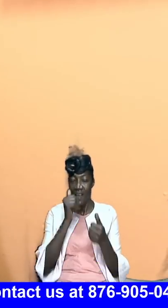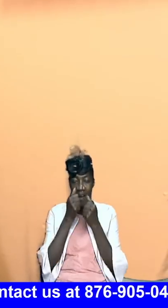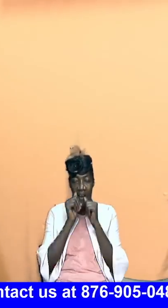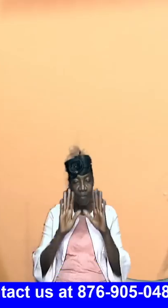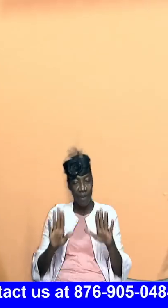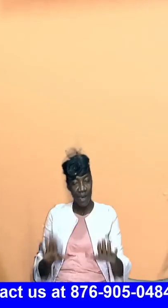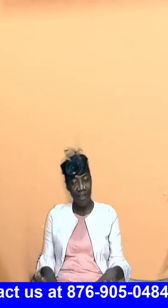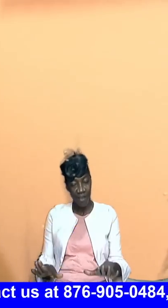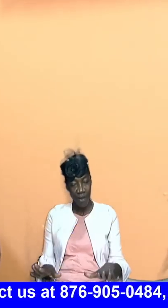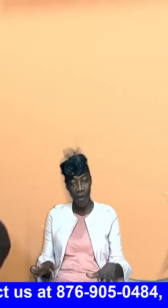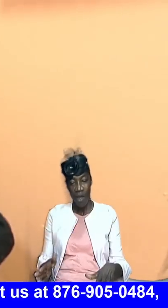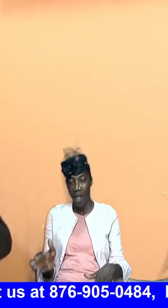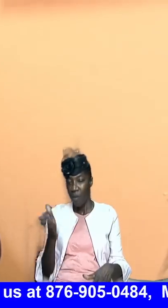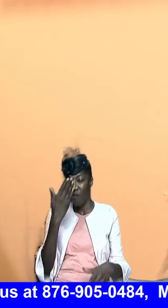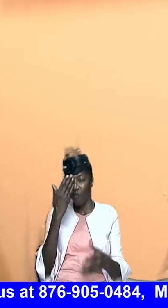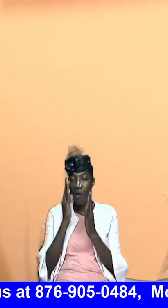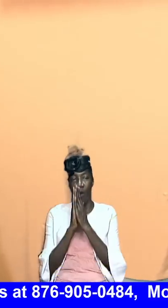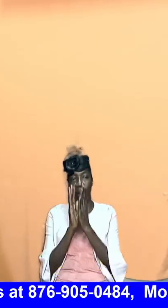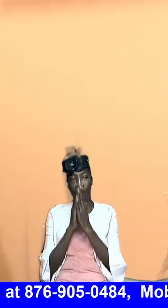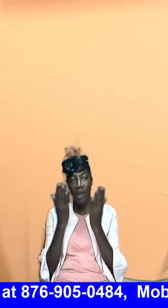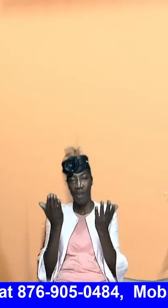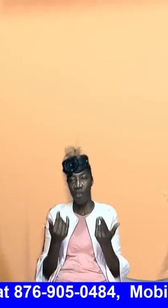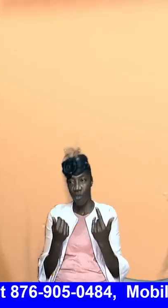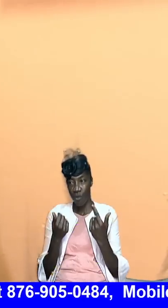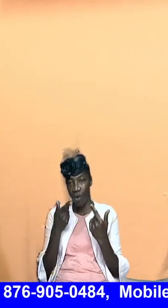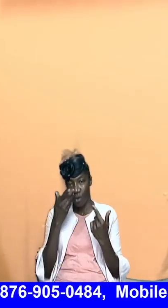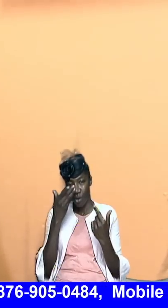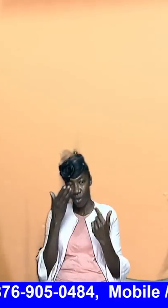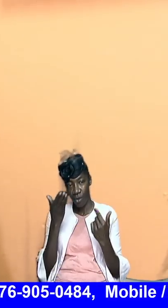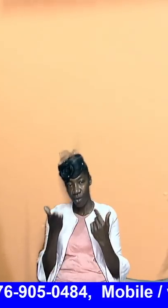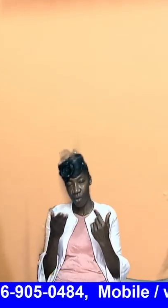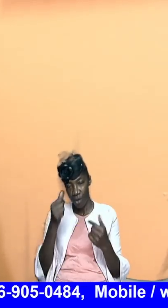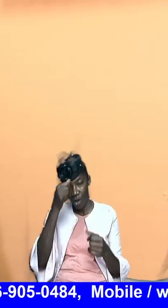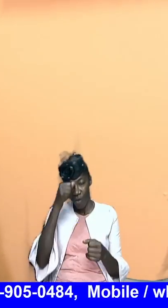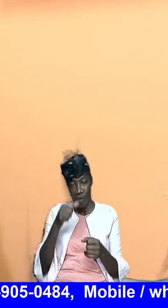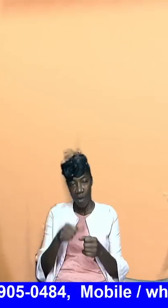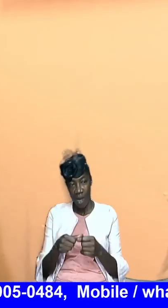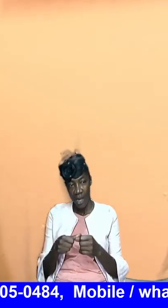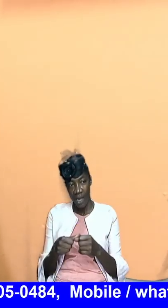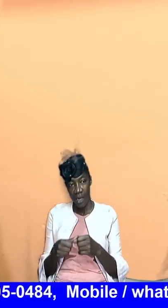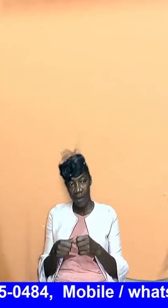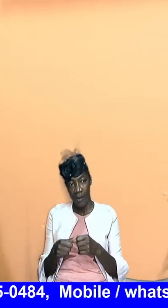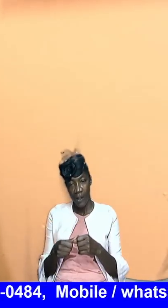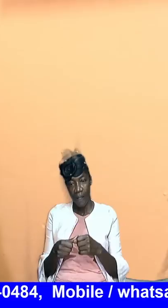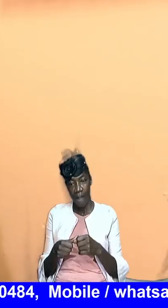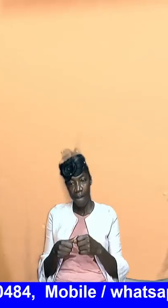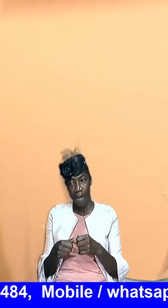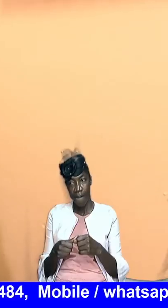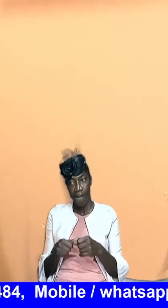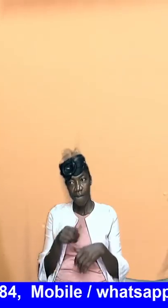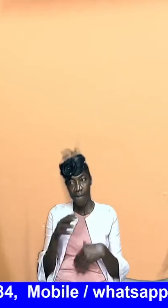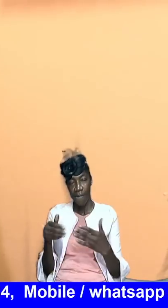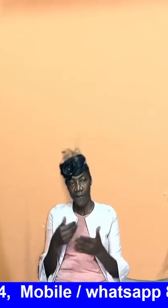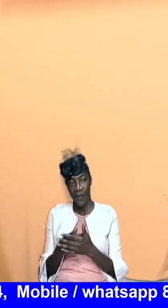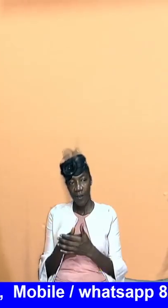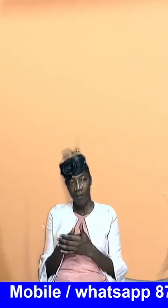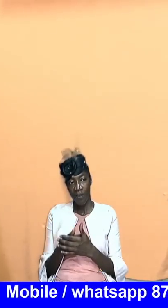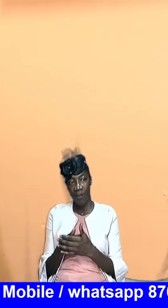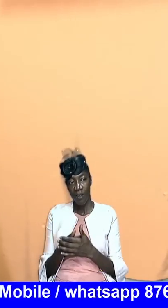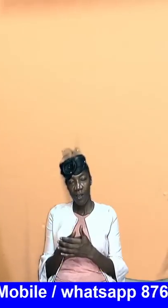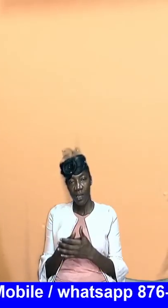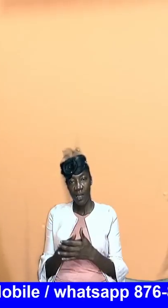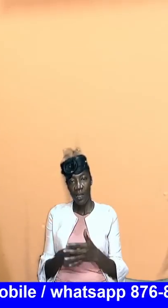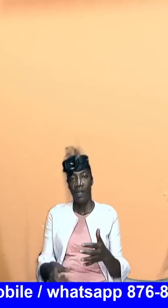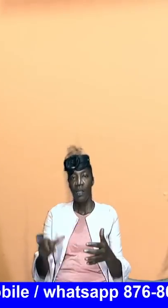you. Before we pray, I just want to remind us that comes